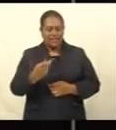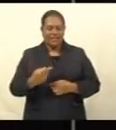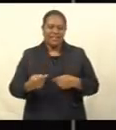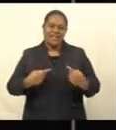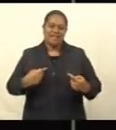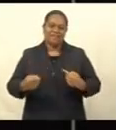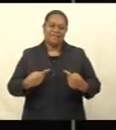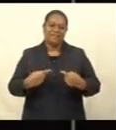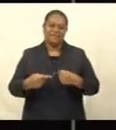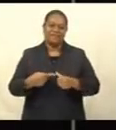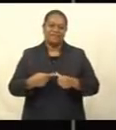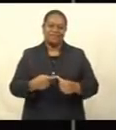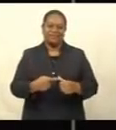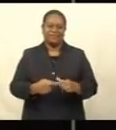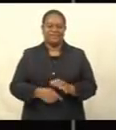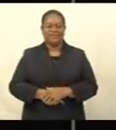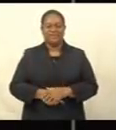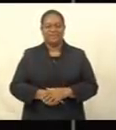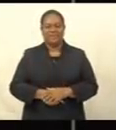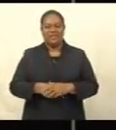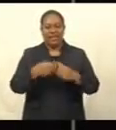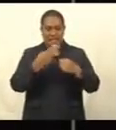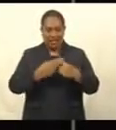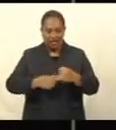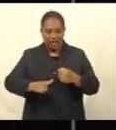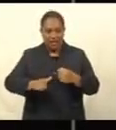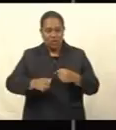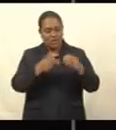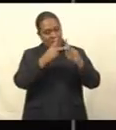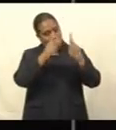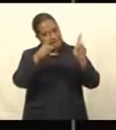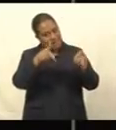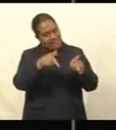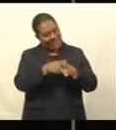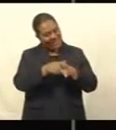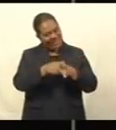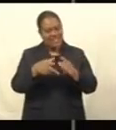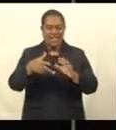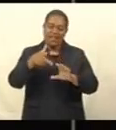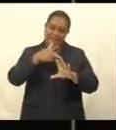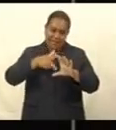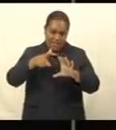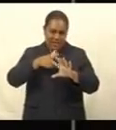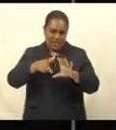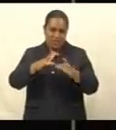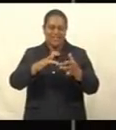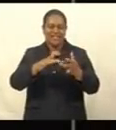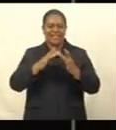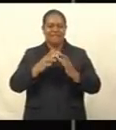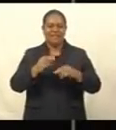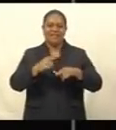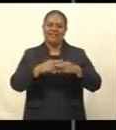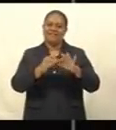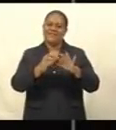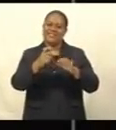answer. And you can send us newsworthy pictures and videos to email